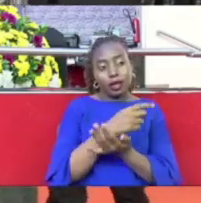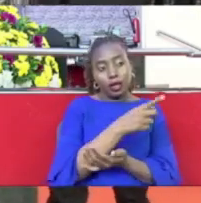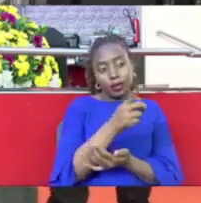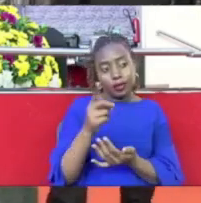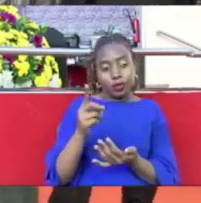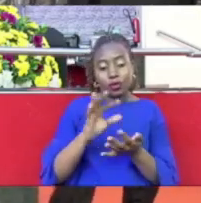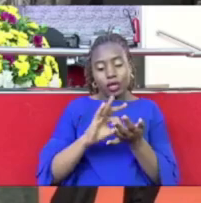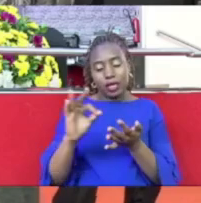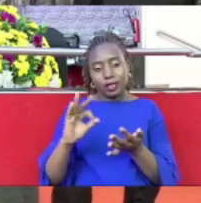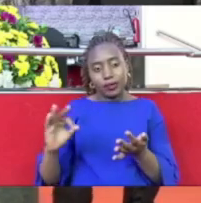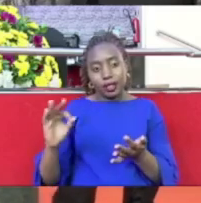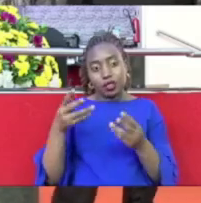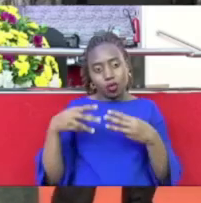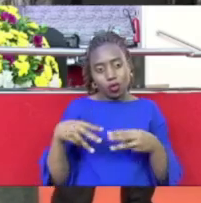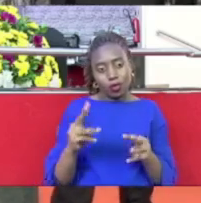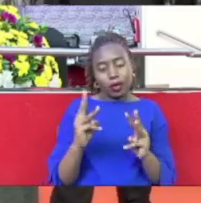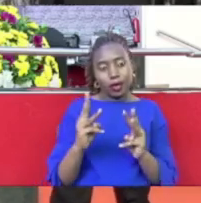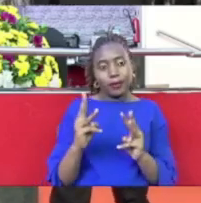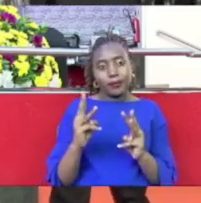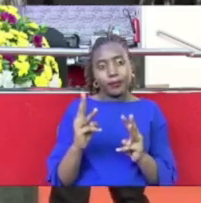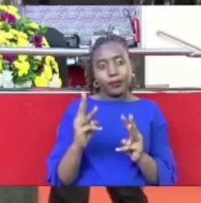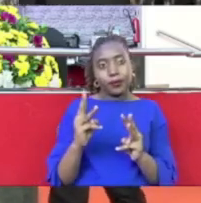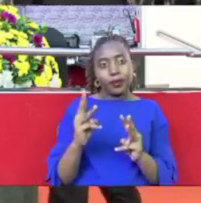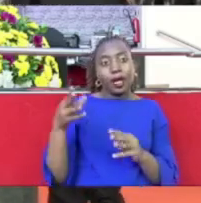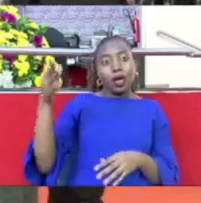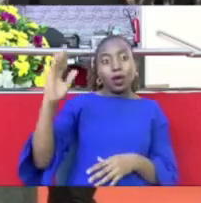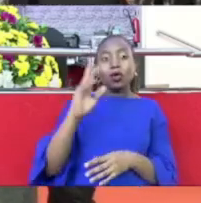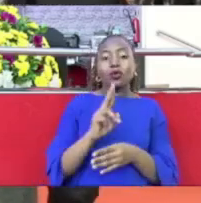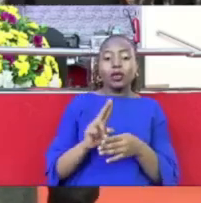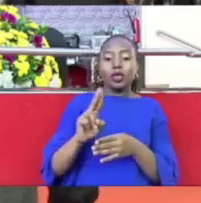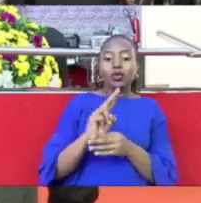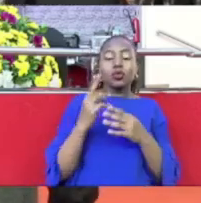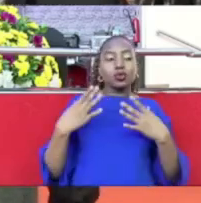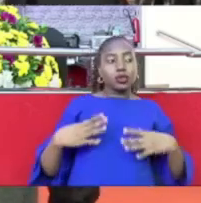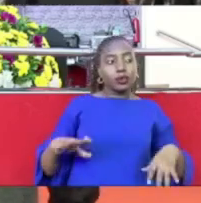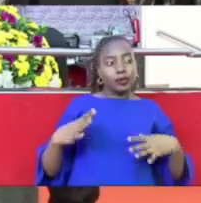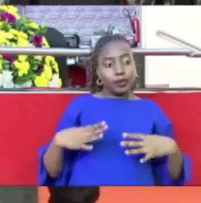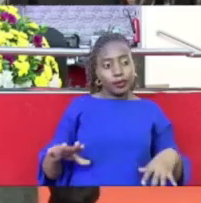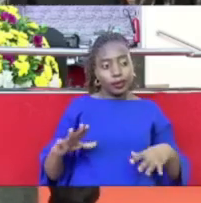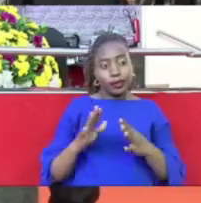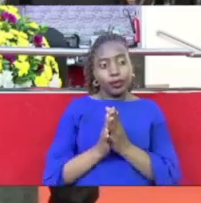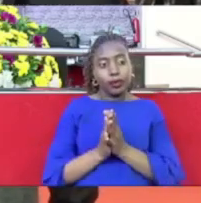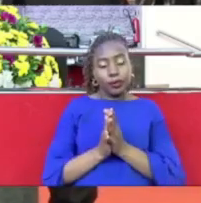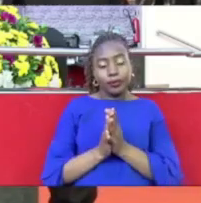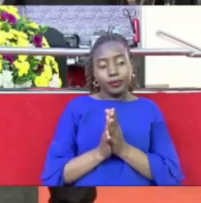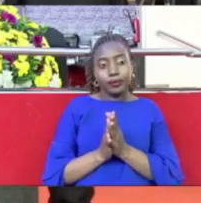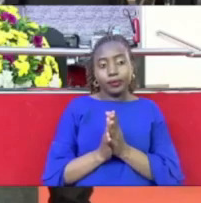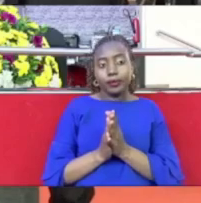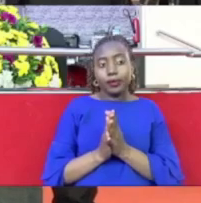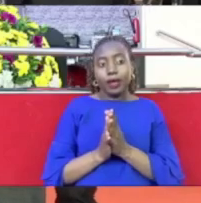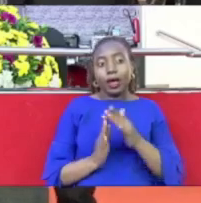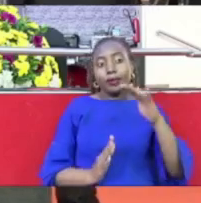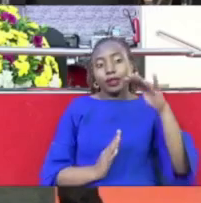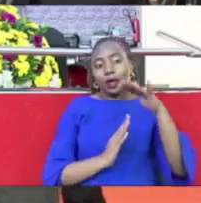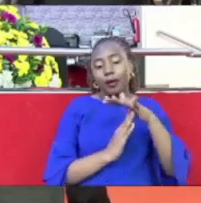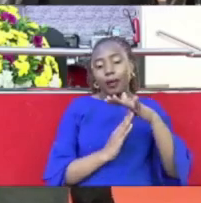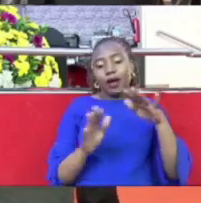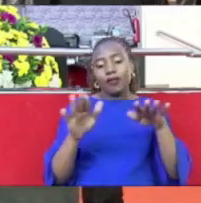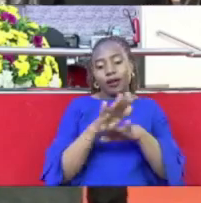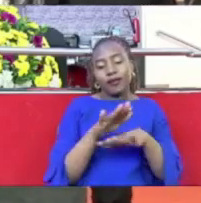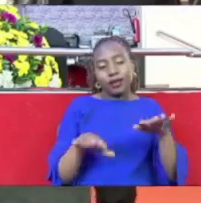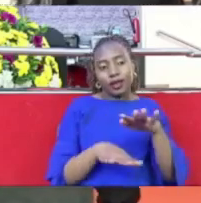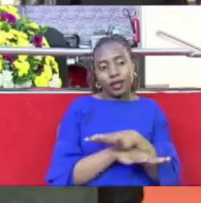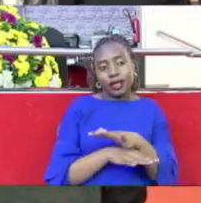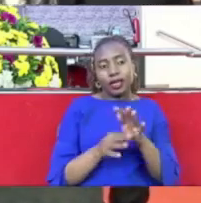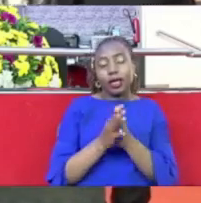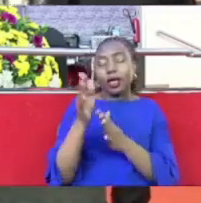Na anaweza kaingilia. He is going to use men. Kwa nguvu zake za kiungu ama tumie wanadamu. Above everything, lakini zaidi yoyote, he